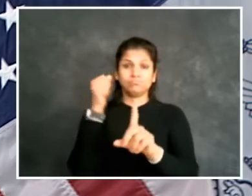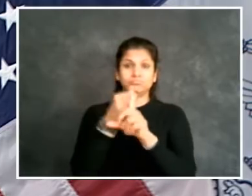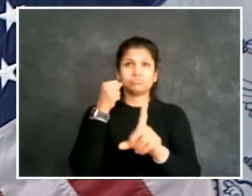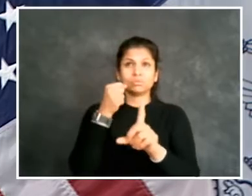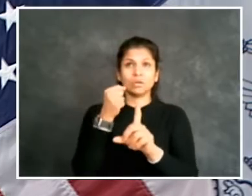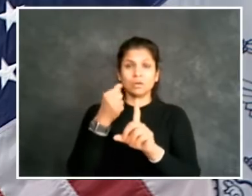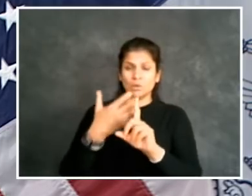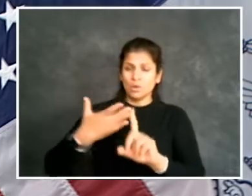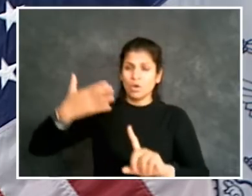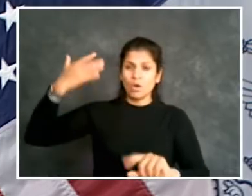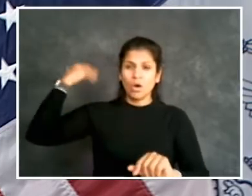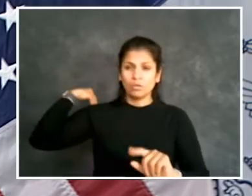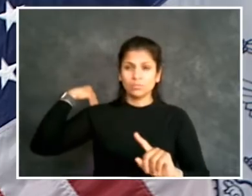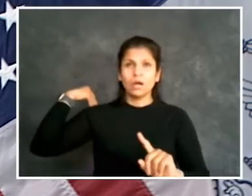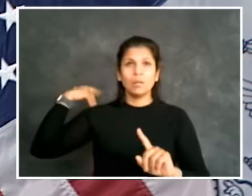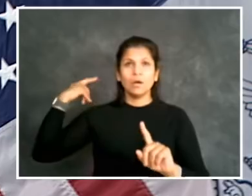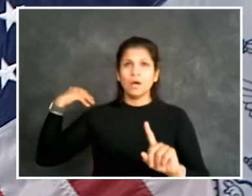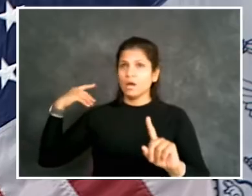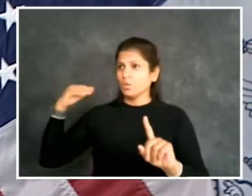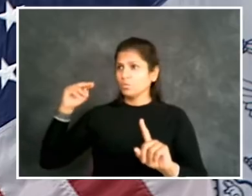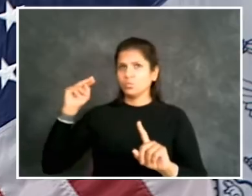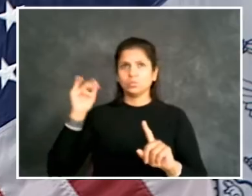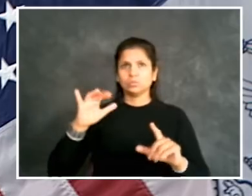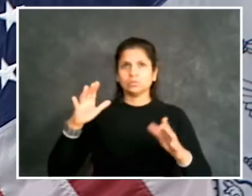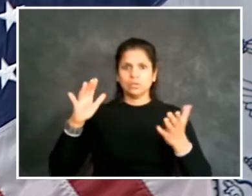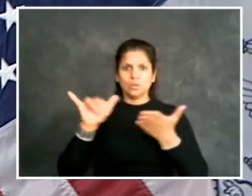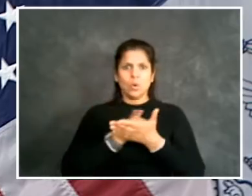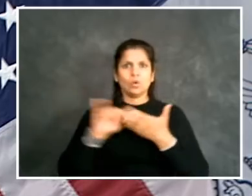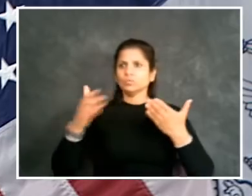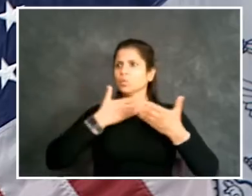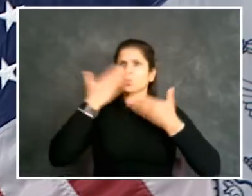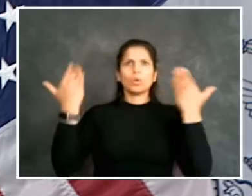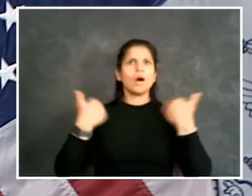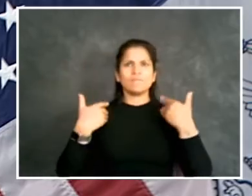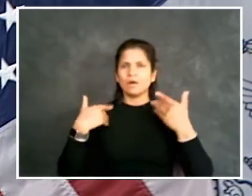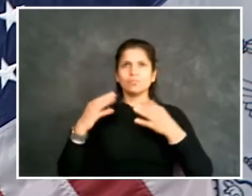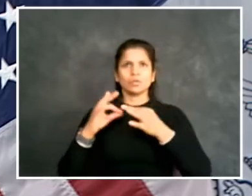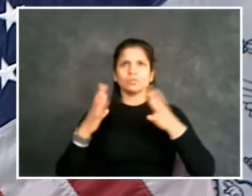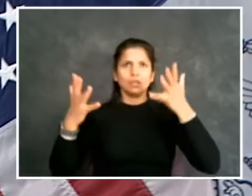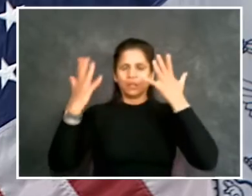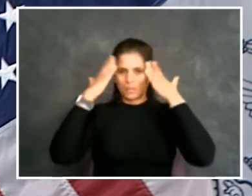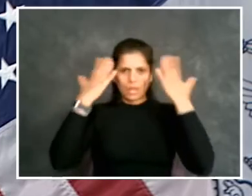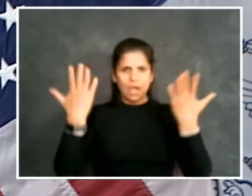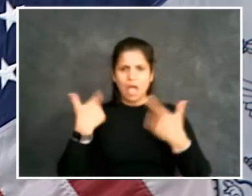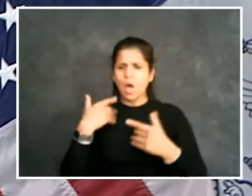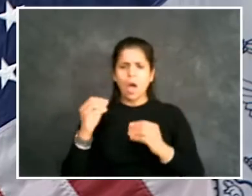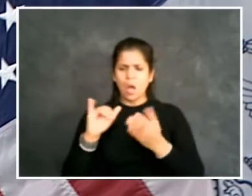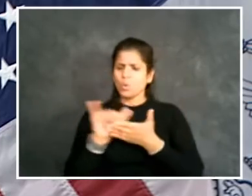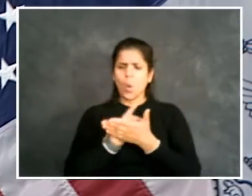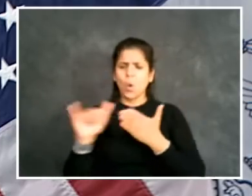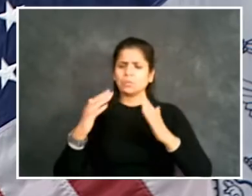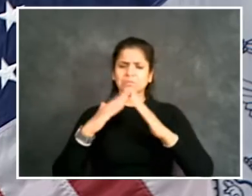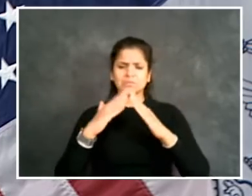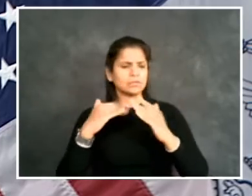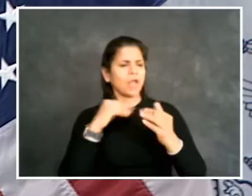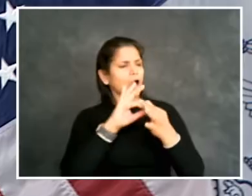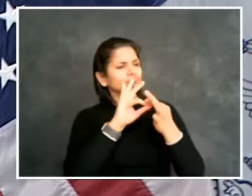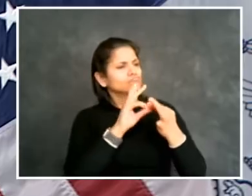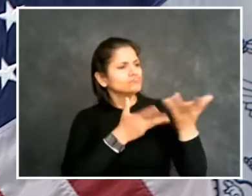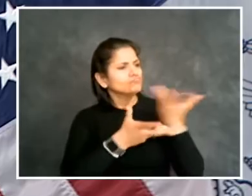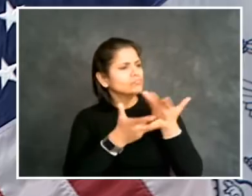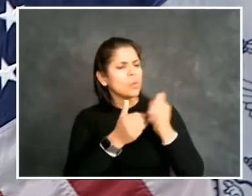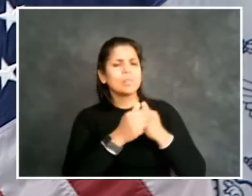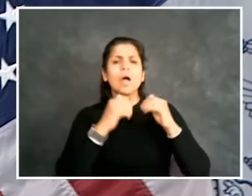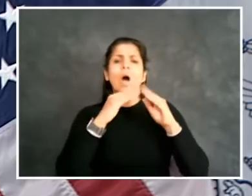mean, the places that we don't regulate, it's not surprising to you, we just don't have those natural relationships. And we've had to